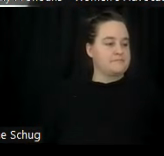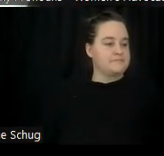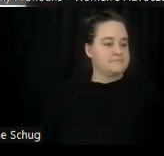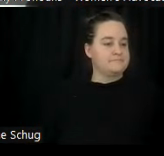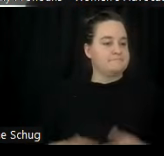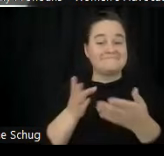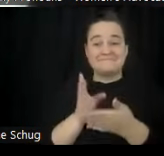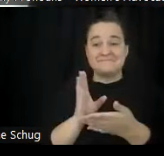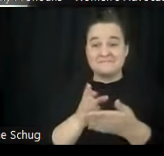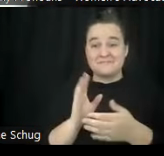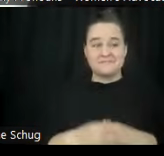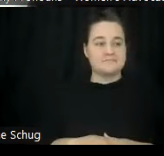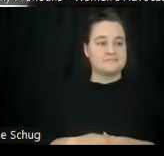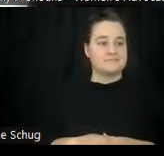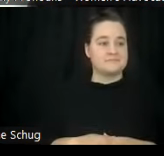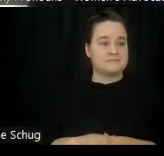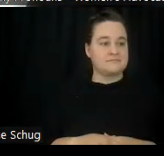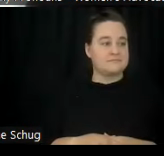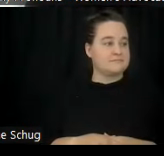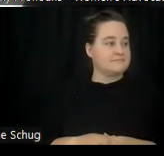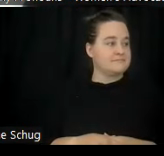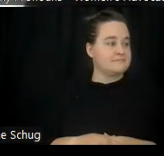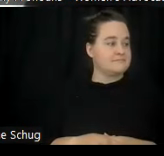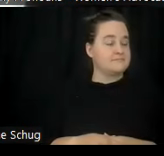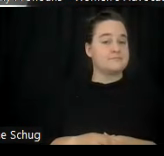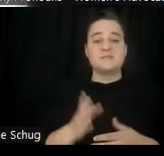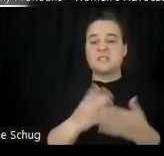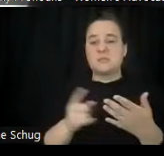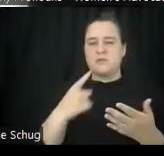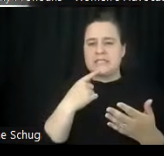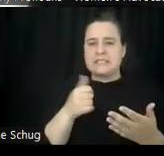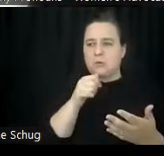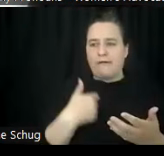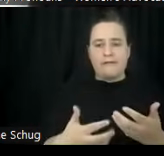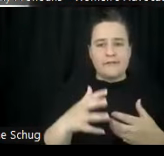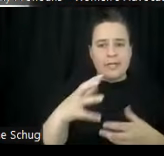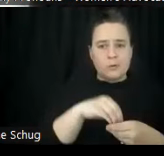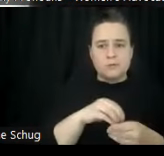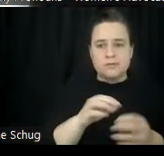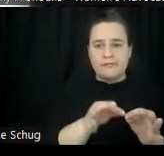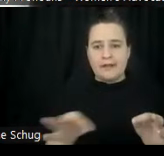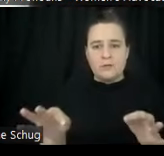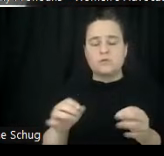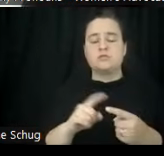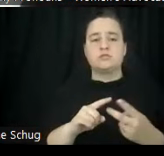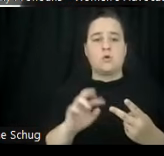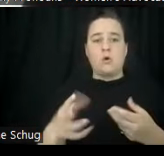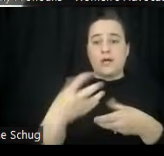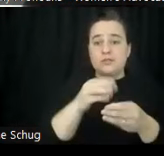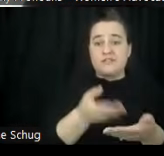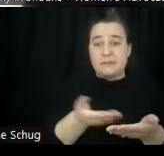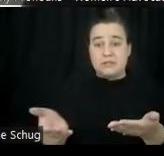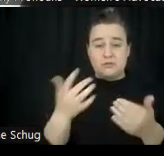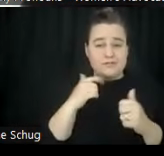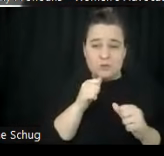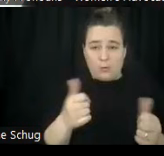right. So some of you are saying that you might not have inclusive language or you might not have inclusive